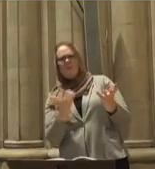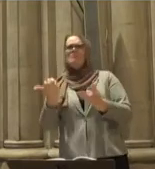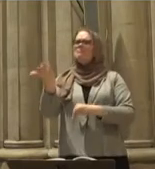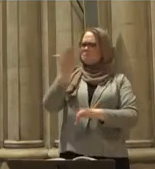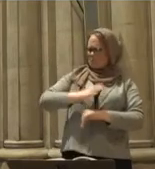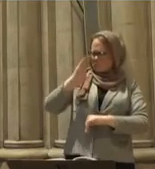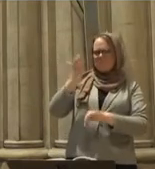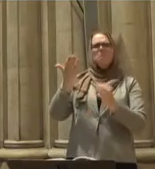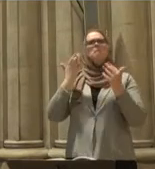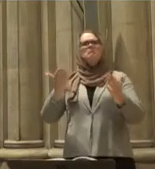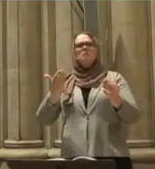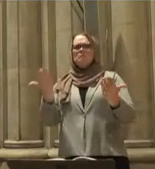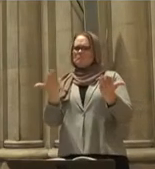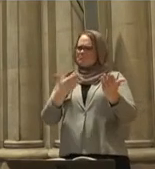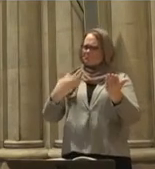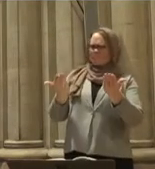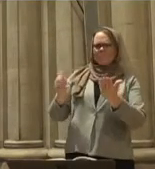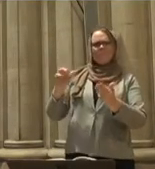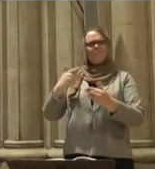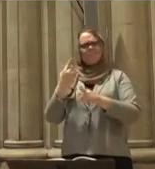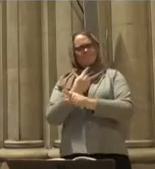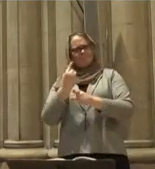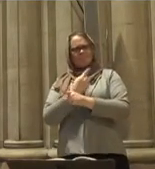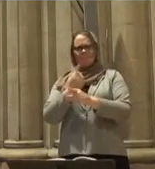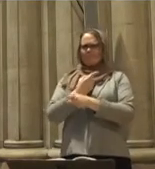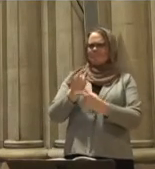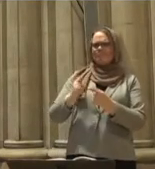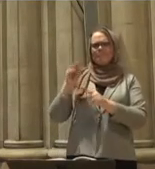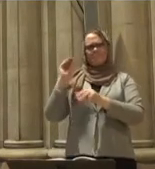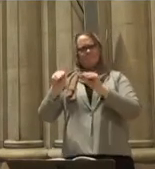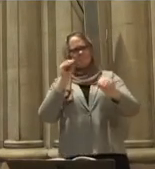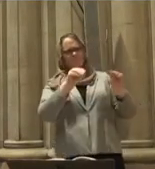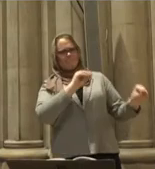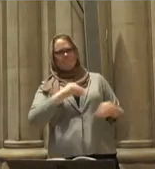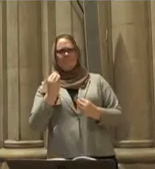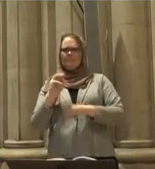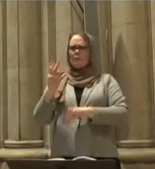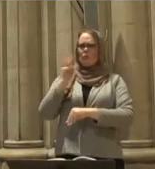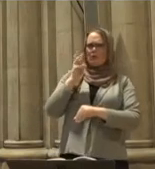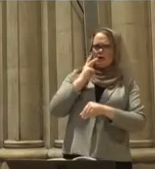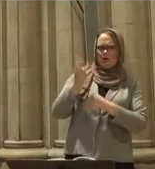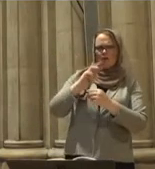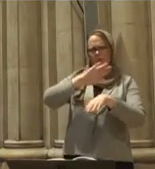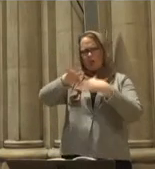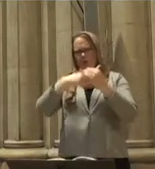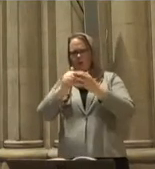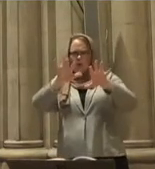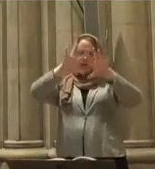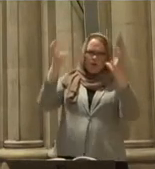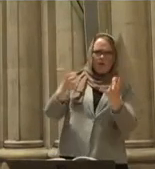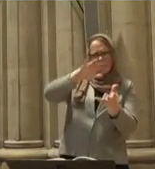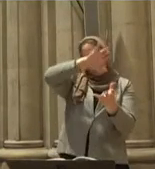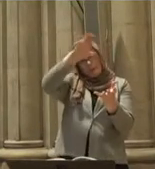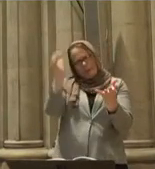the waters that were under the dome from the waters that were above the dome. And it was so.